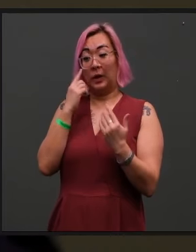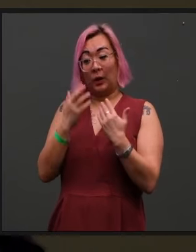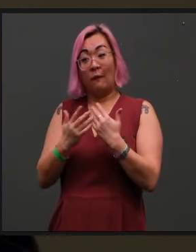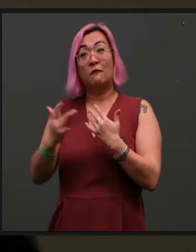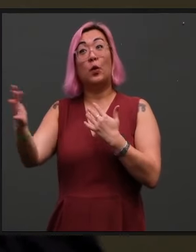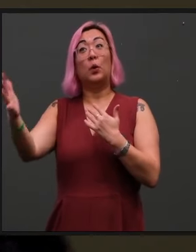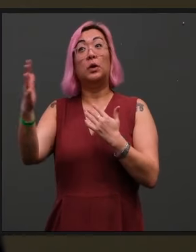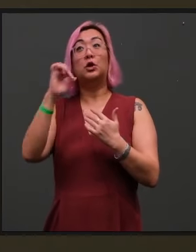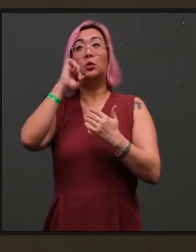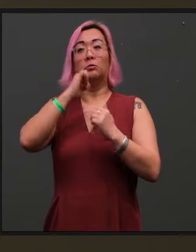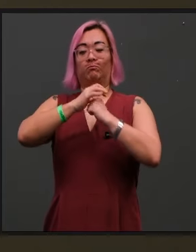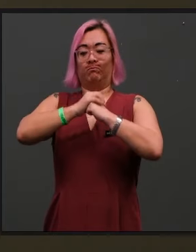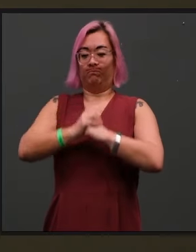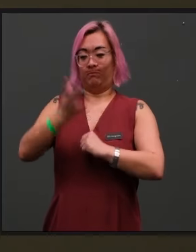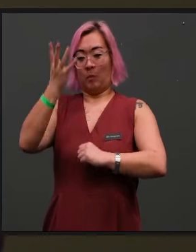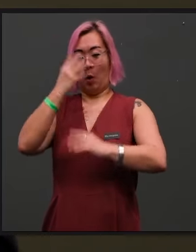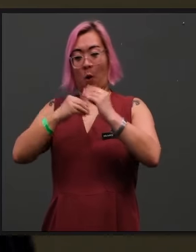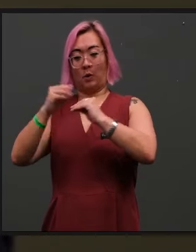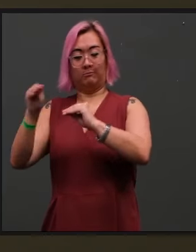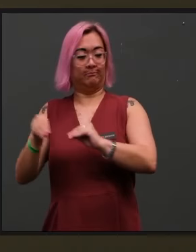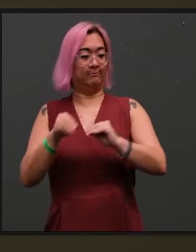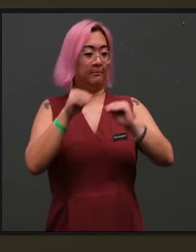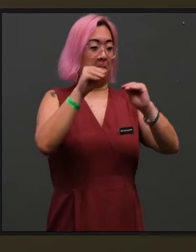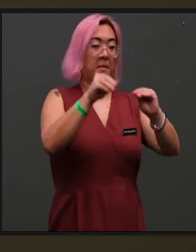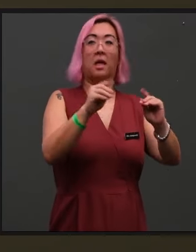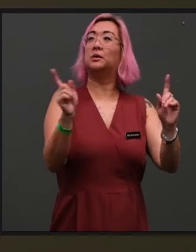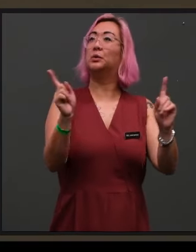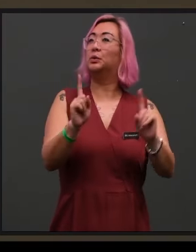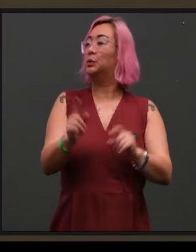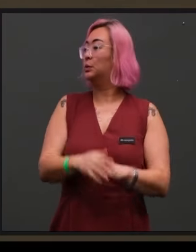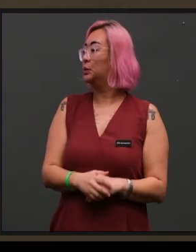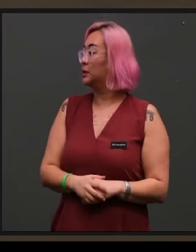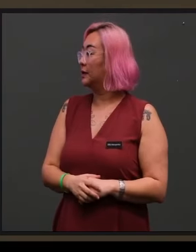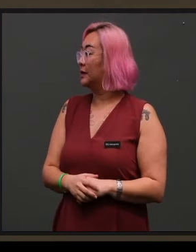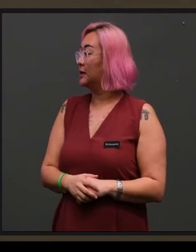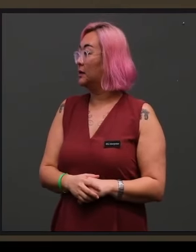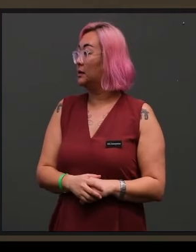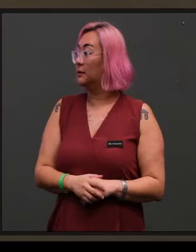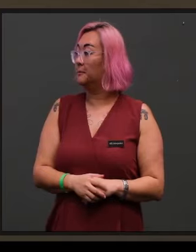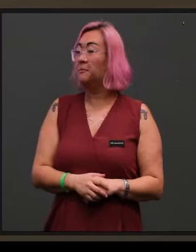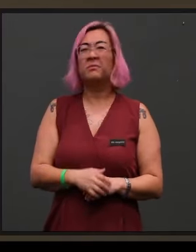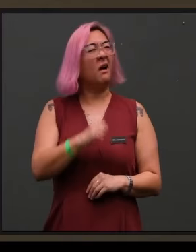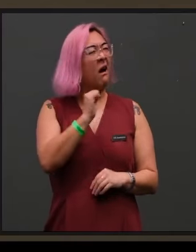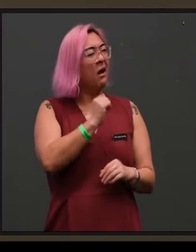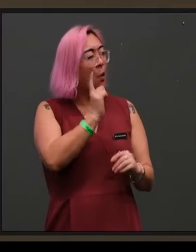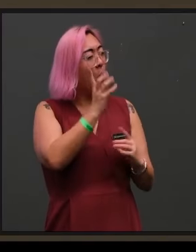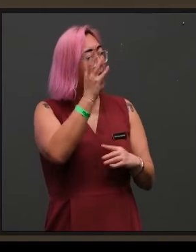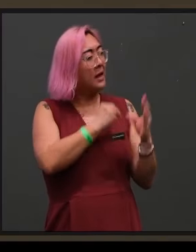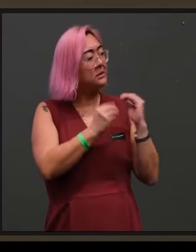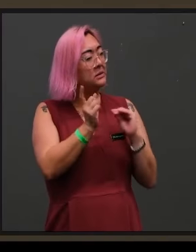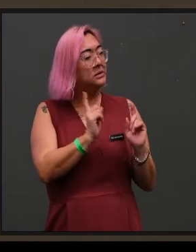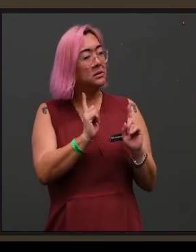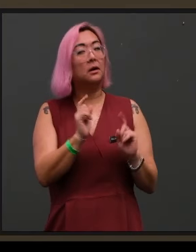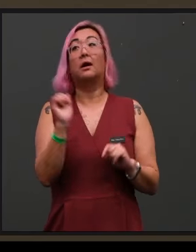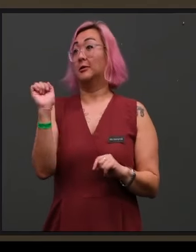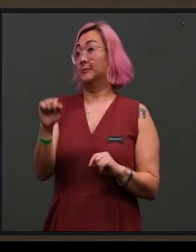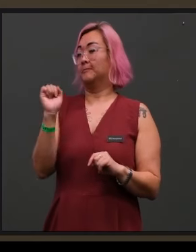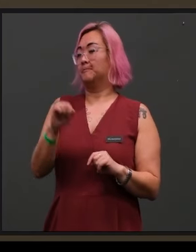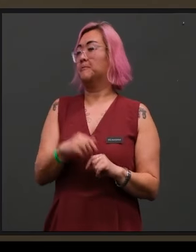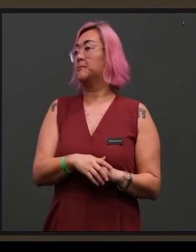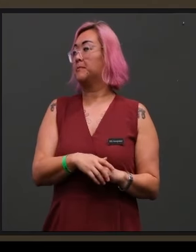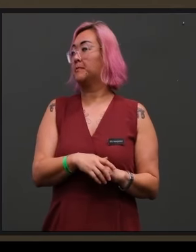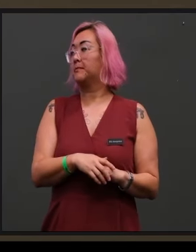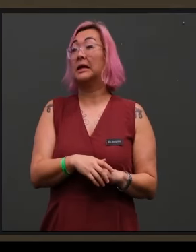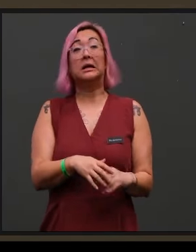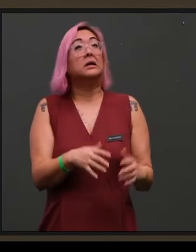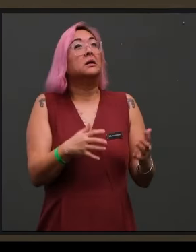future projects that you'll be doing in game development? Sort of like a lessons learned sort of situation. Exactly. I think I